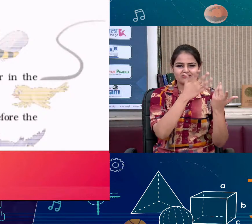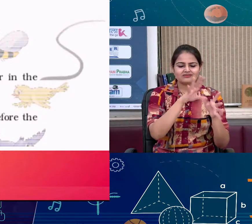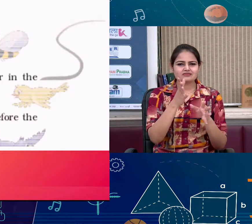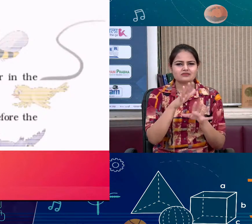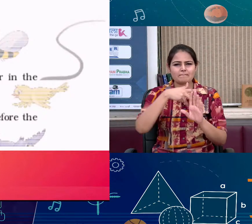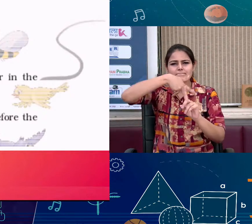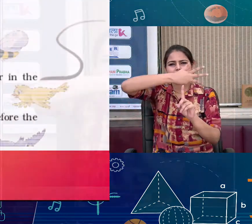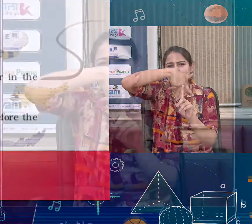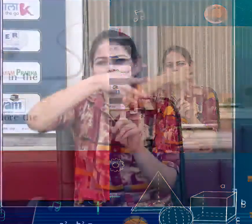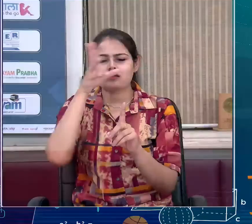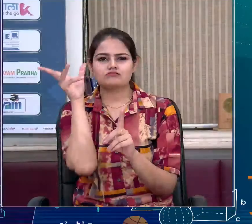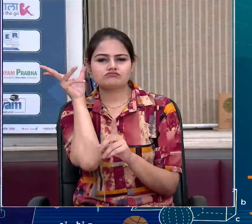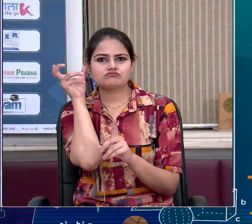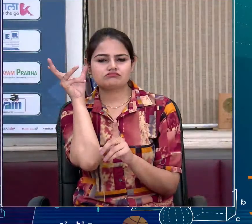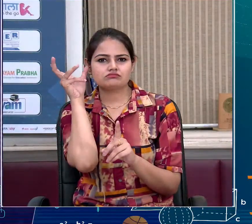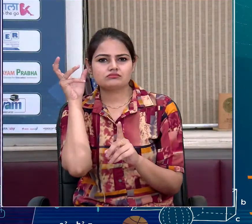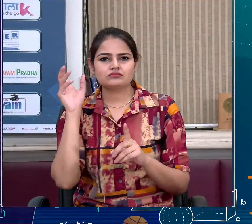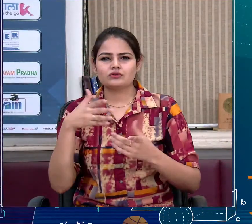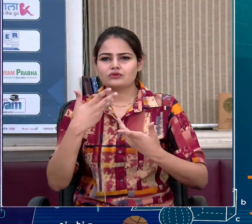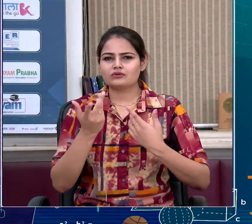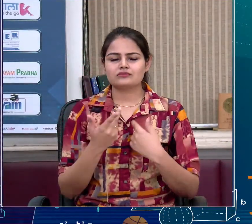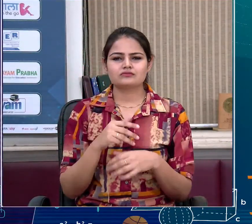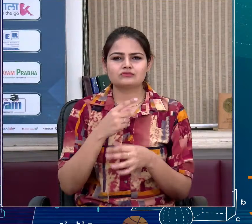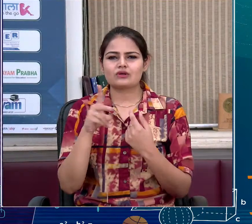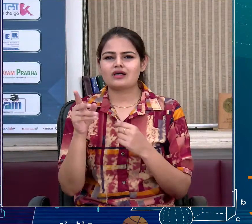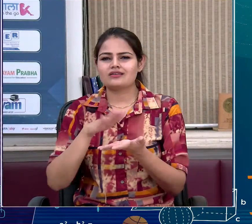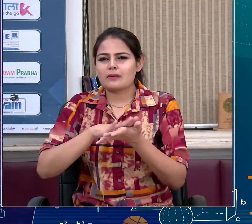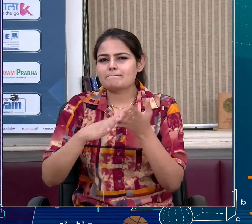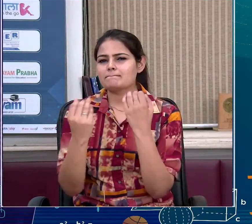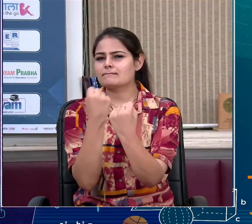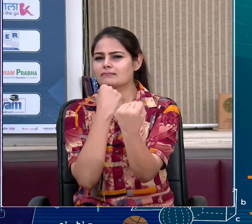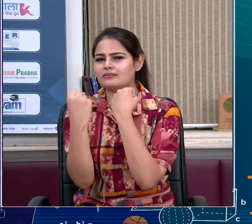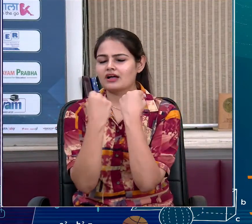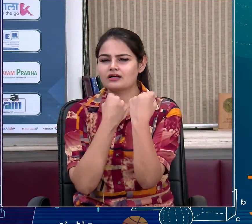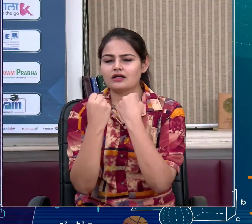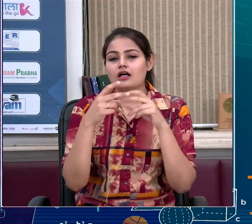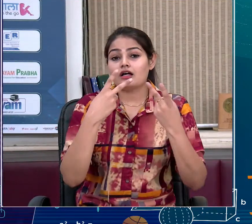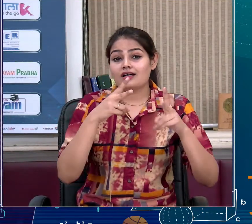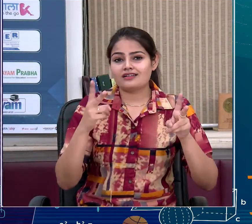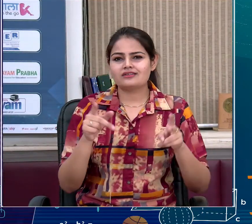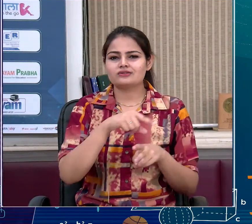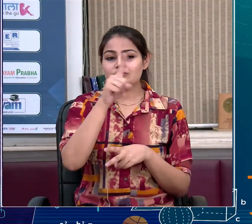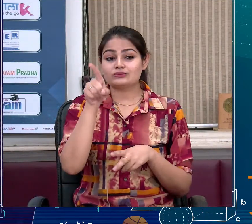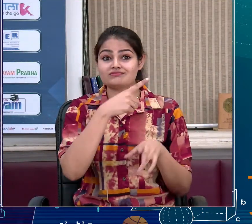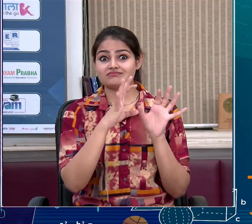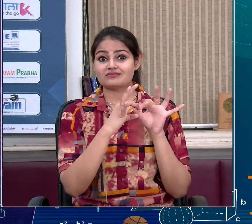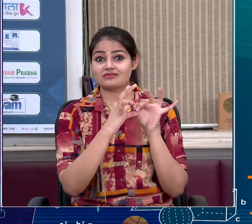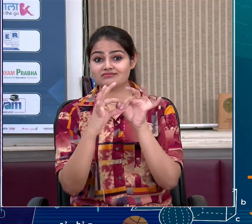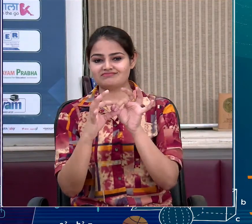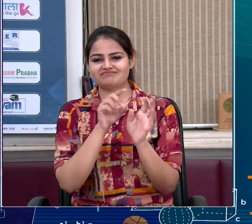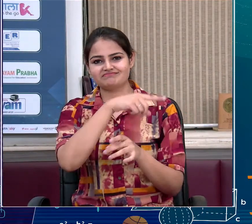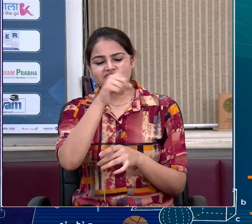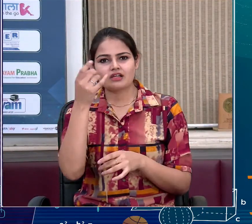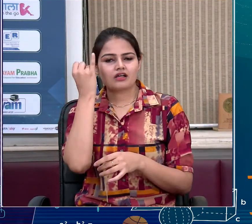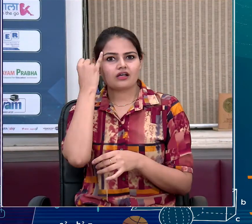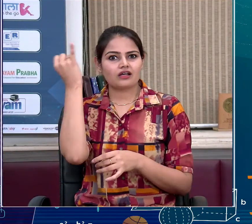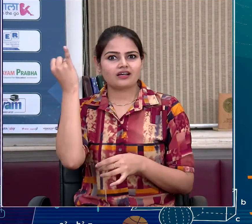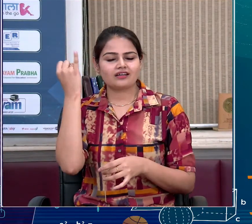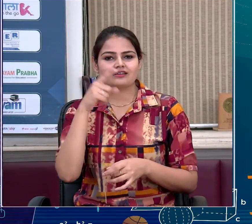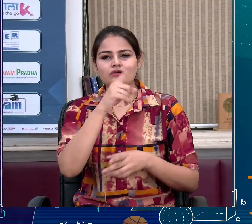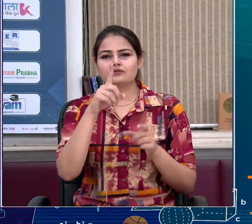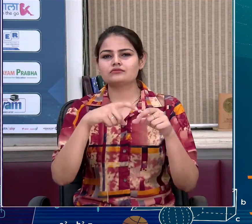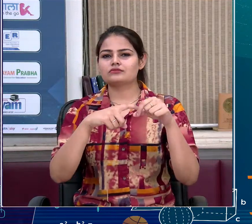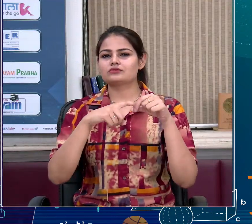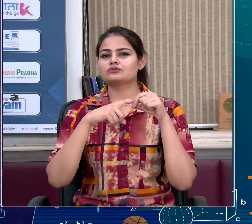we did the warm-up activity, you could also hear some sounds. So just take a clue from that and let's see if we can attempt those